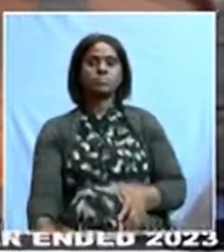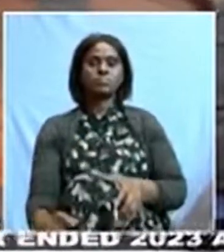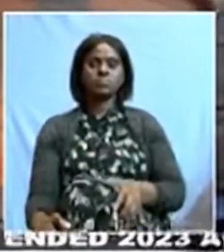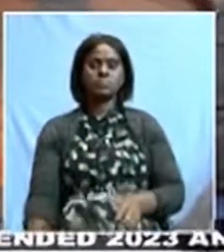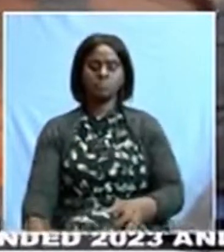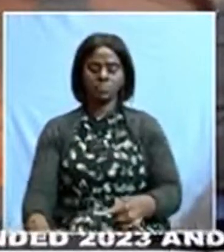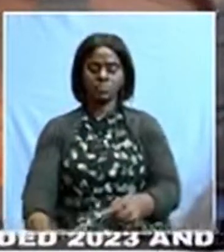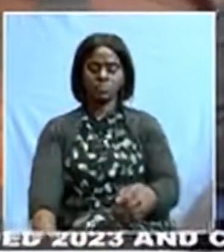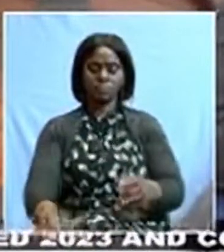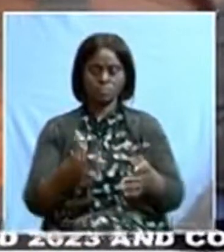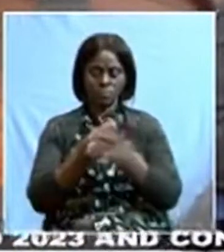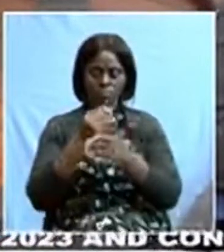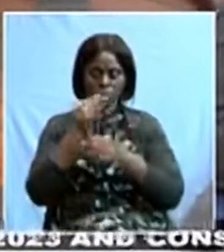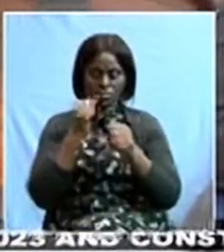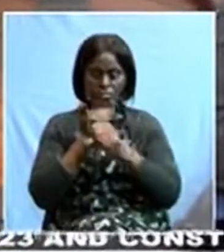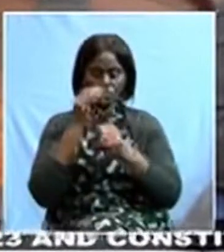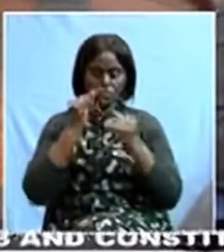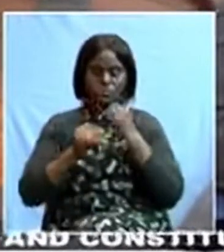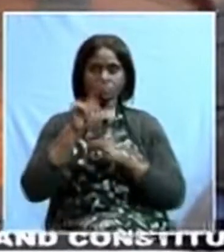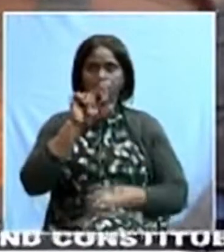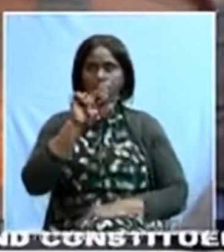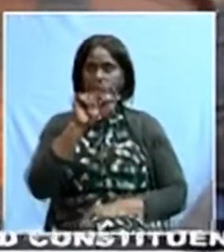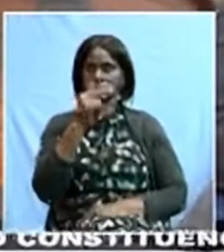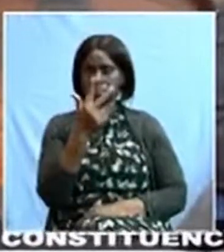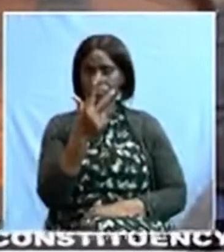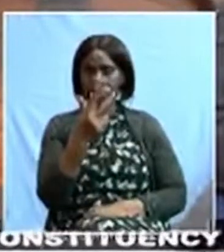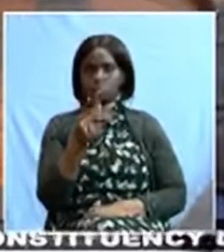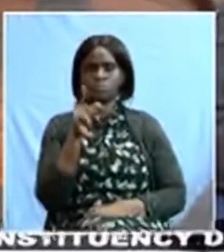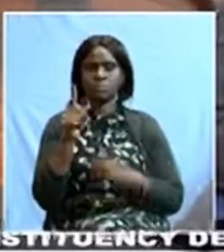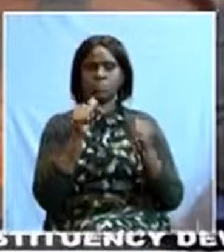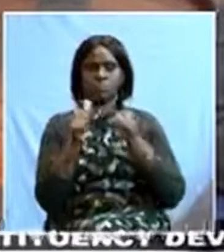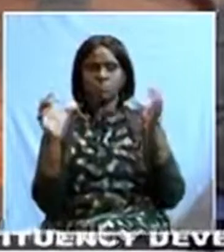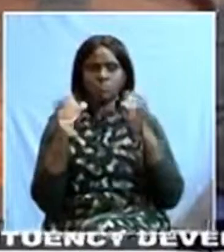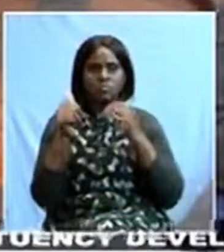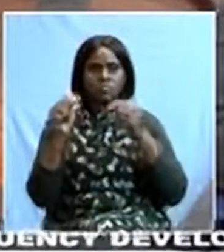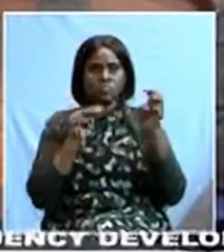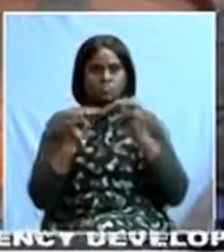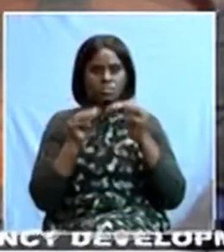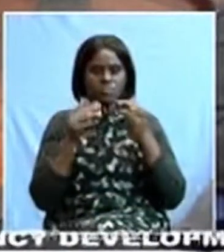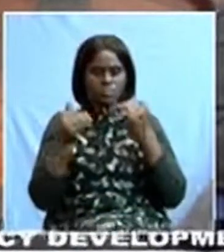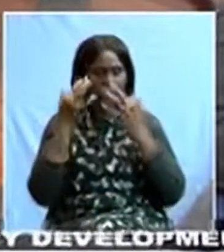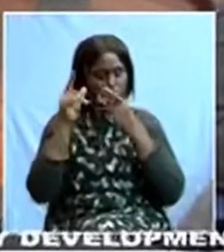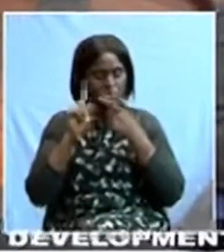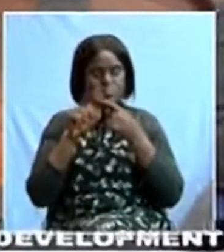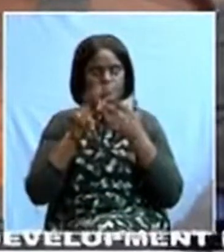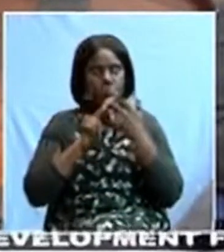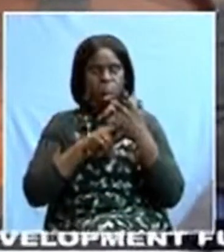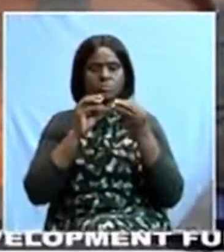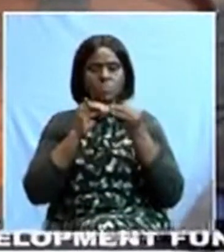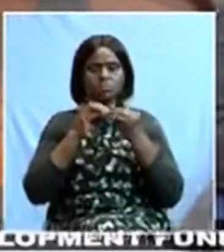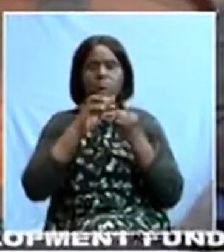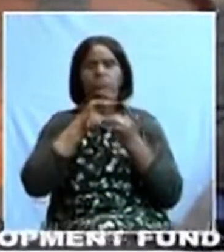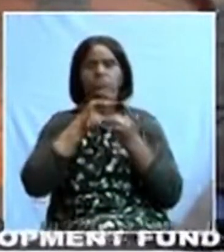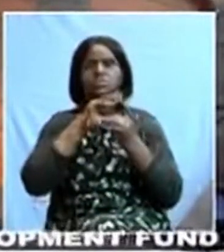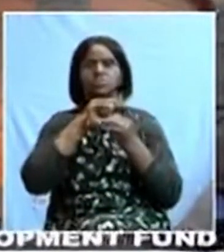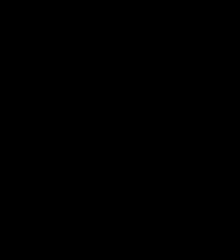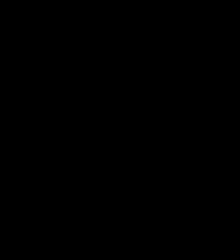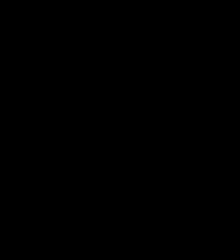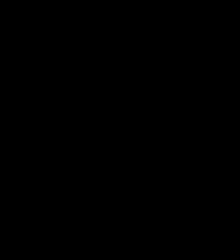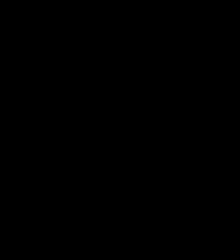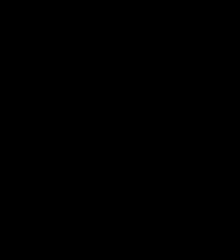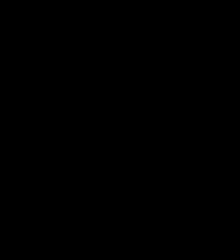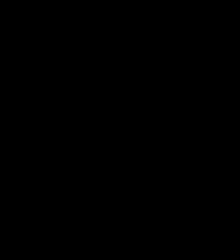year ended 2023. Action taken. The council management wishes to report that waste bins have since